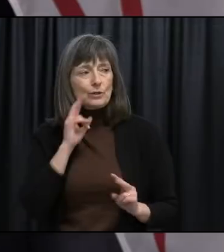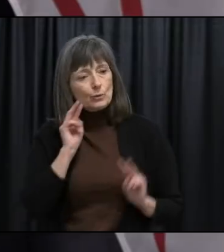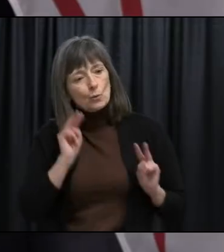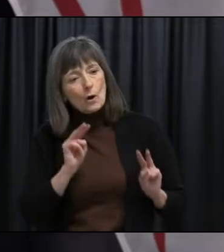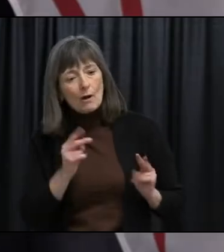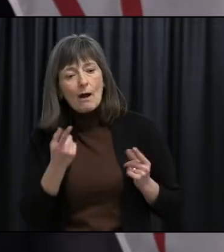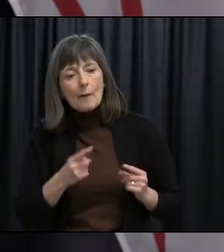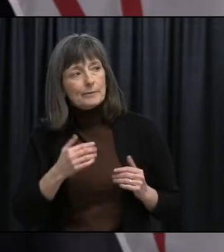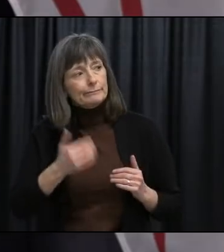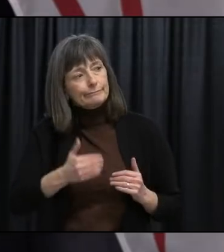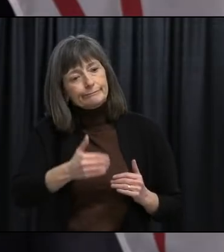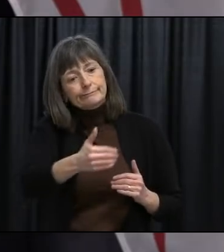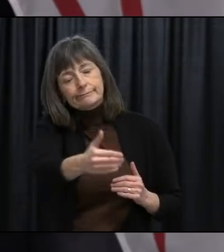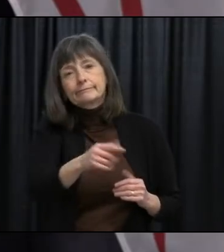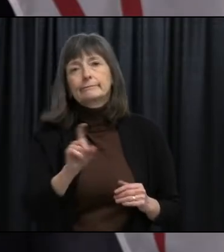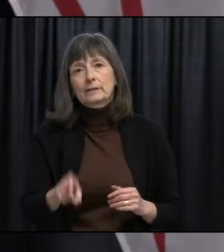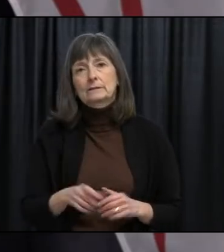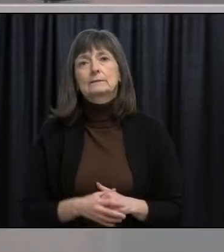point.